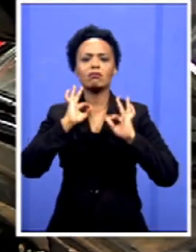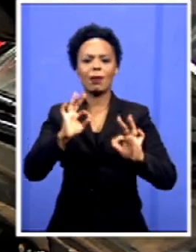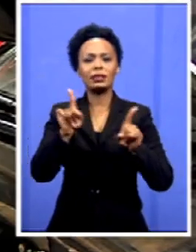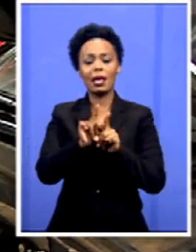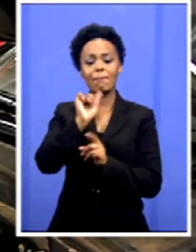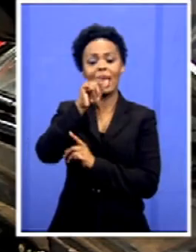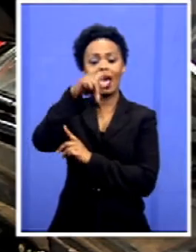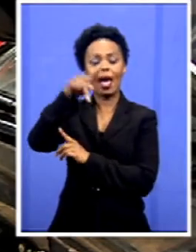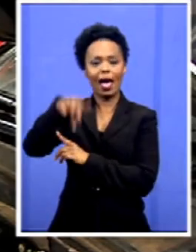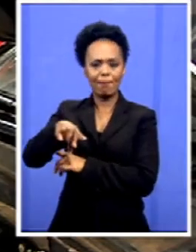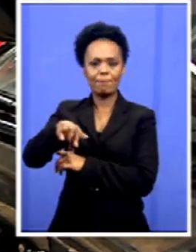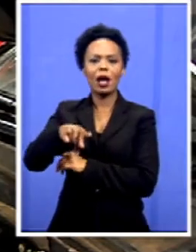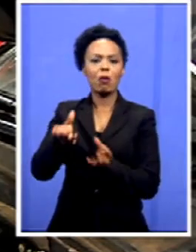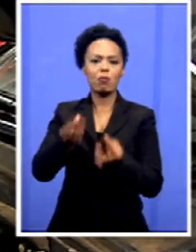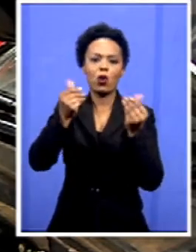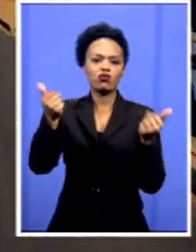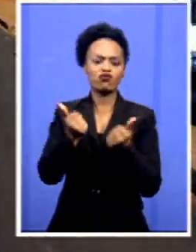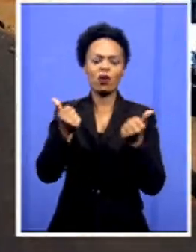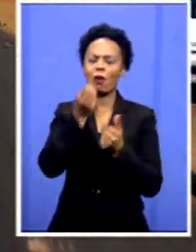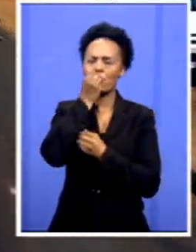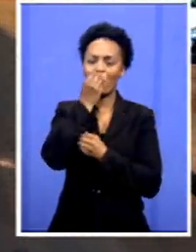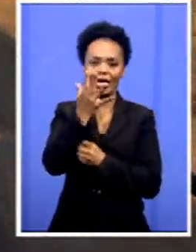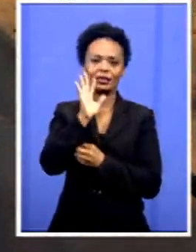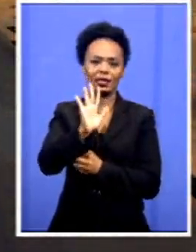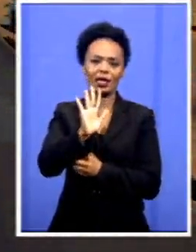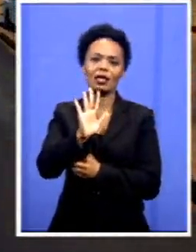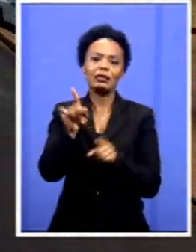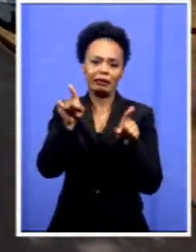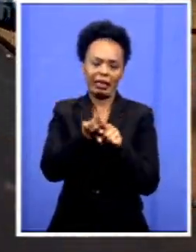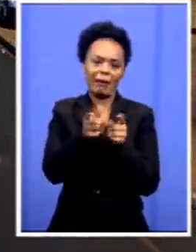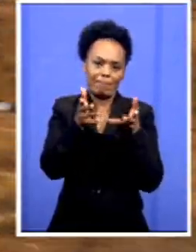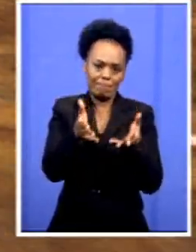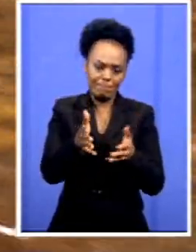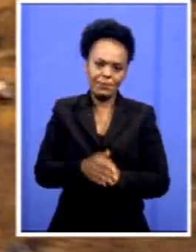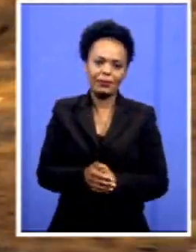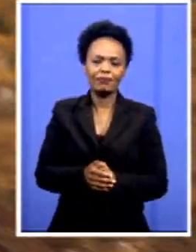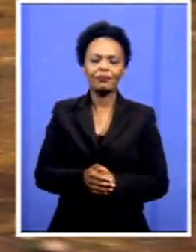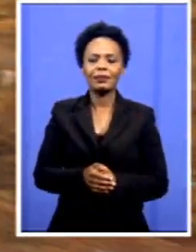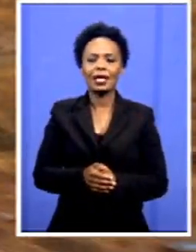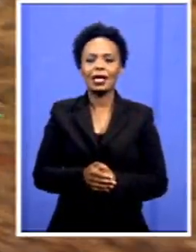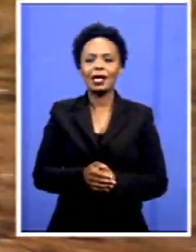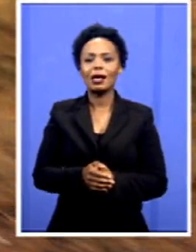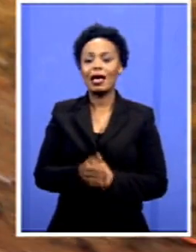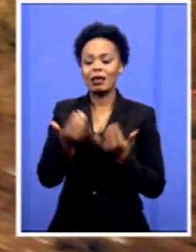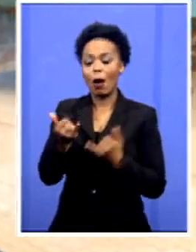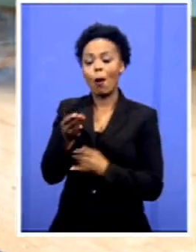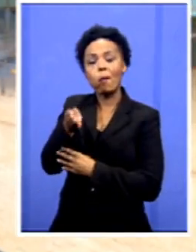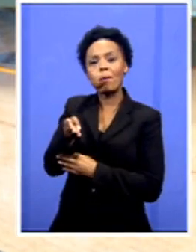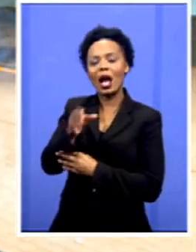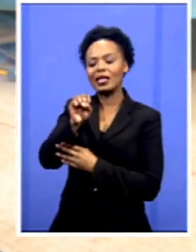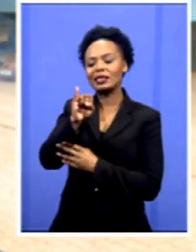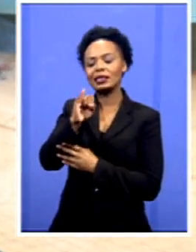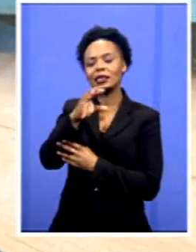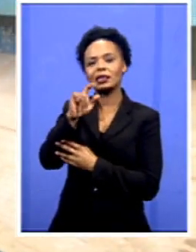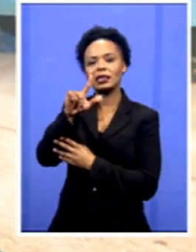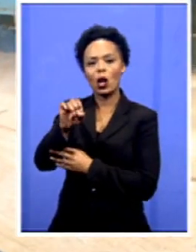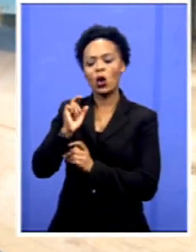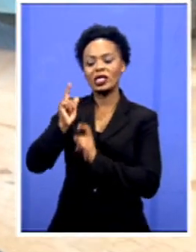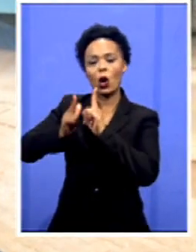well for Midva, which is amazing, which does basically the same. We're on the other side of Citadel